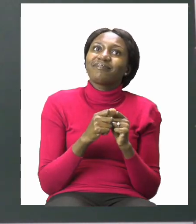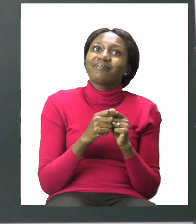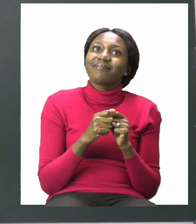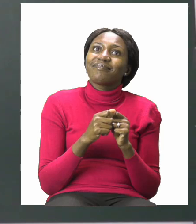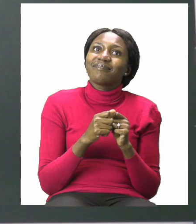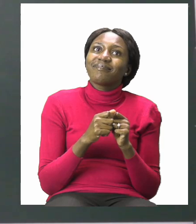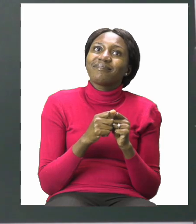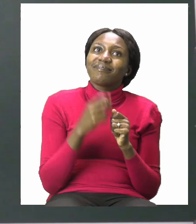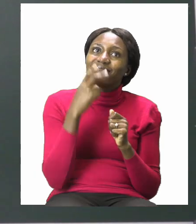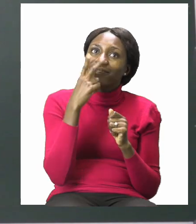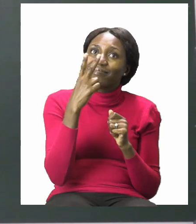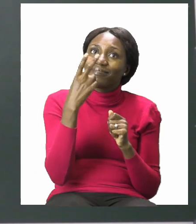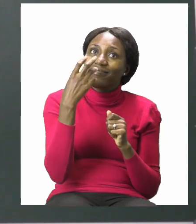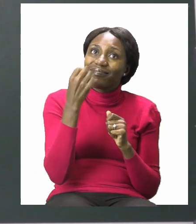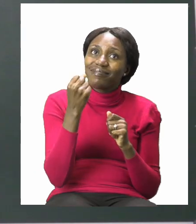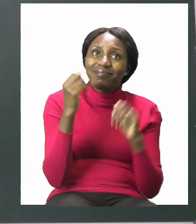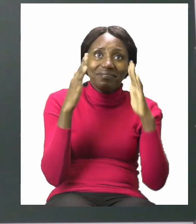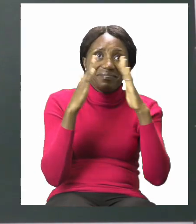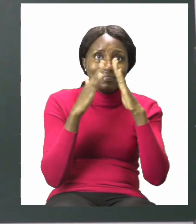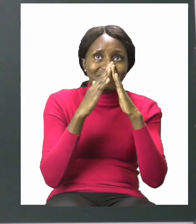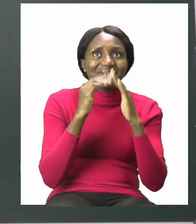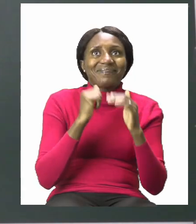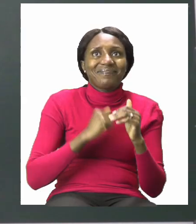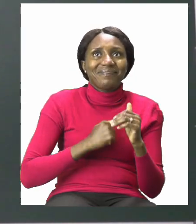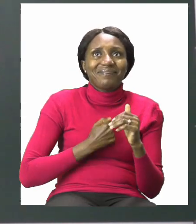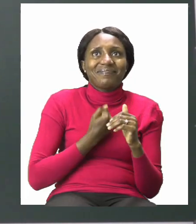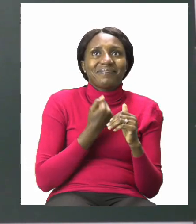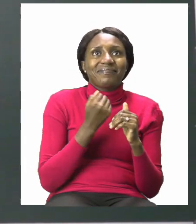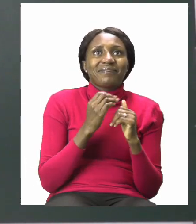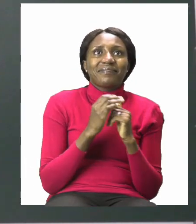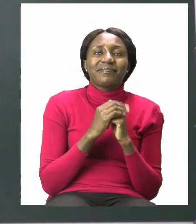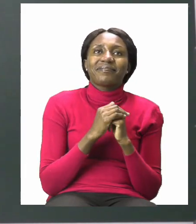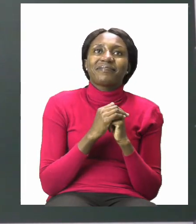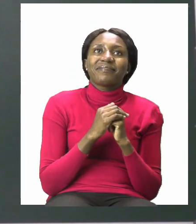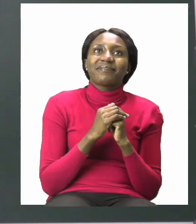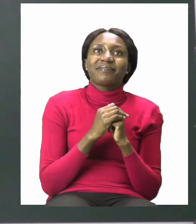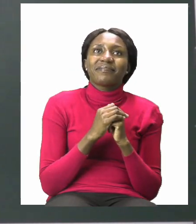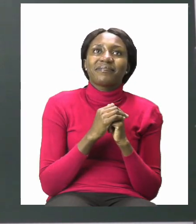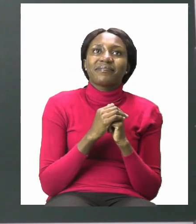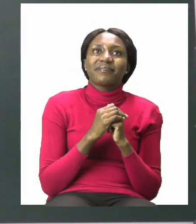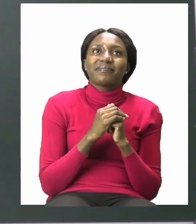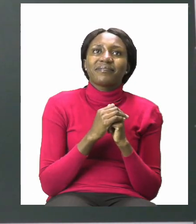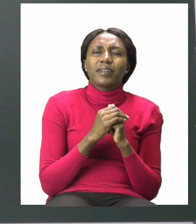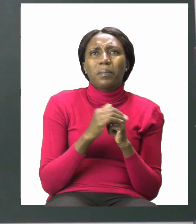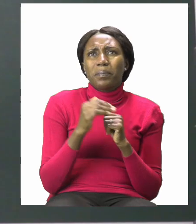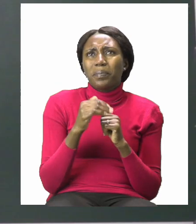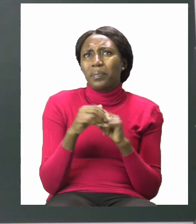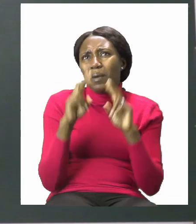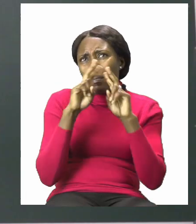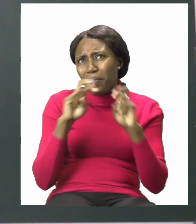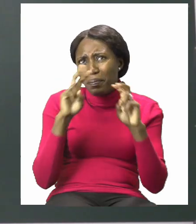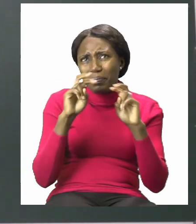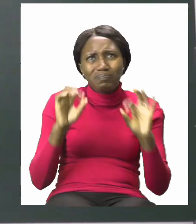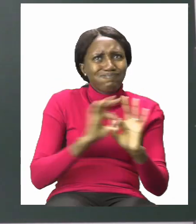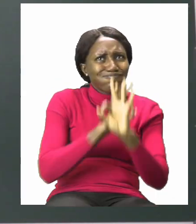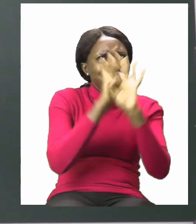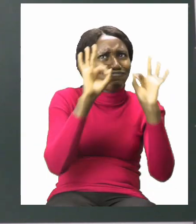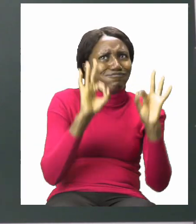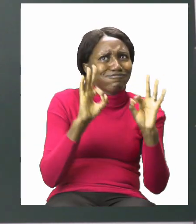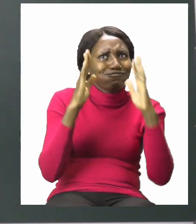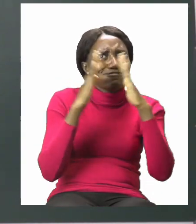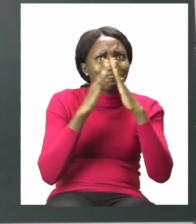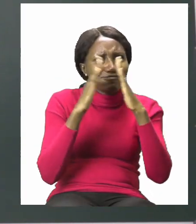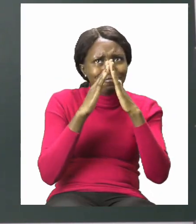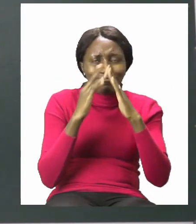have done the correct thing. So please, boys and girls, look for a beautiful picture and paste